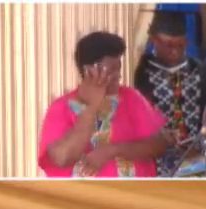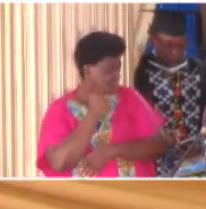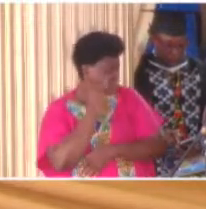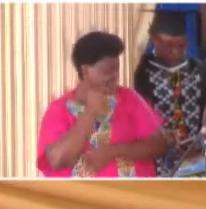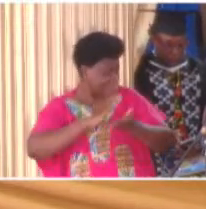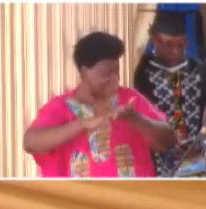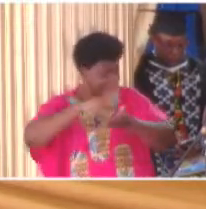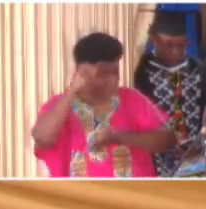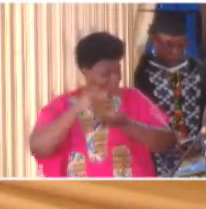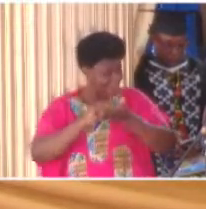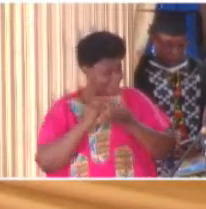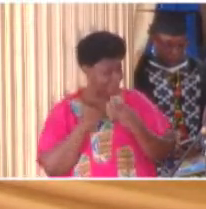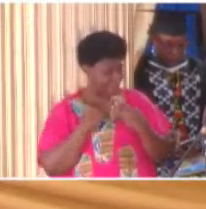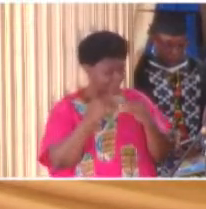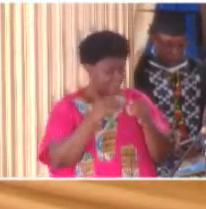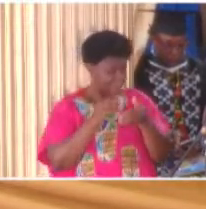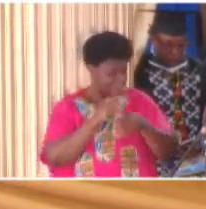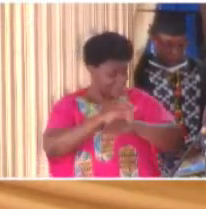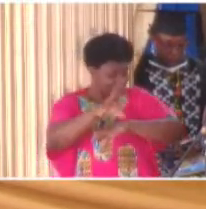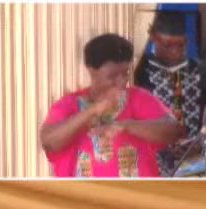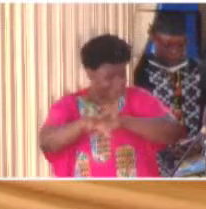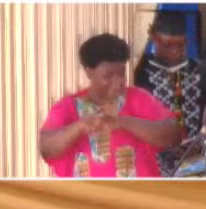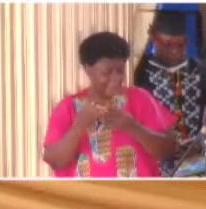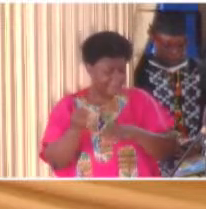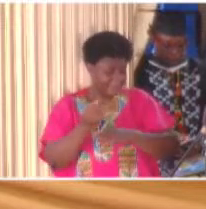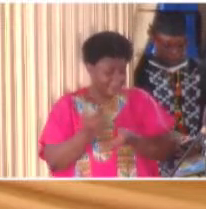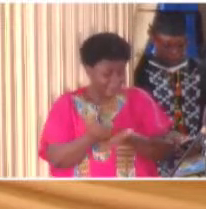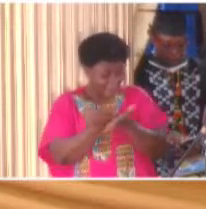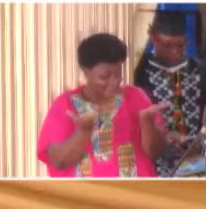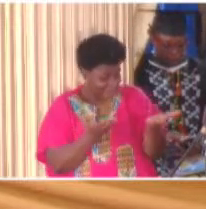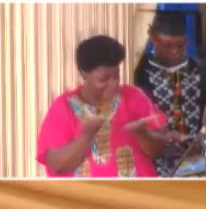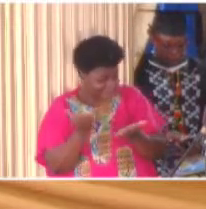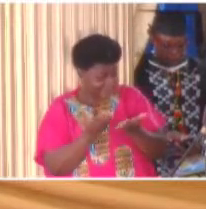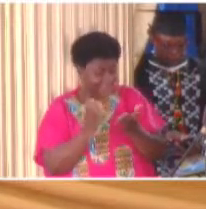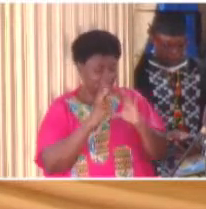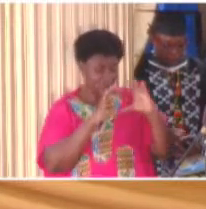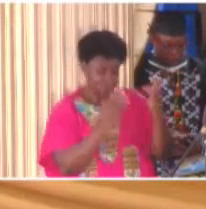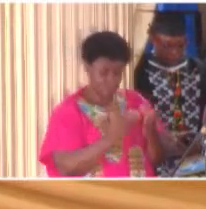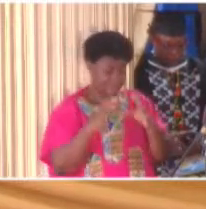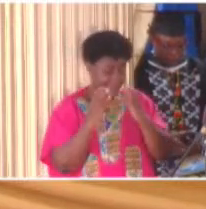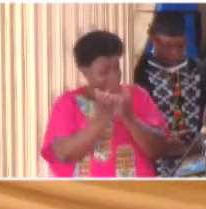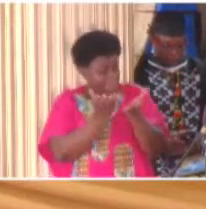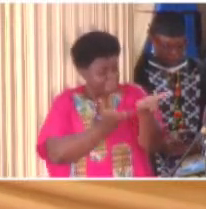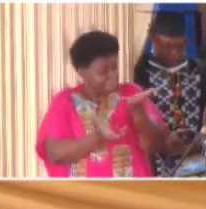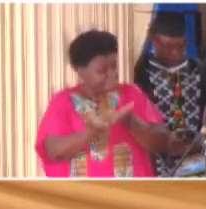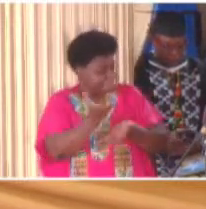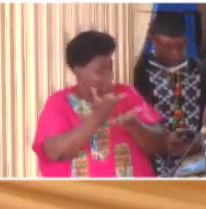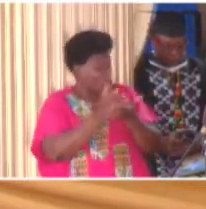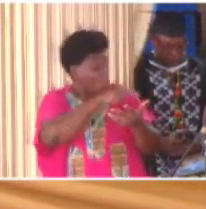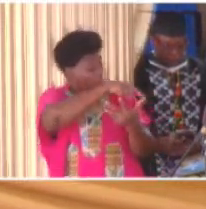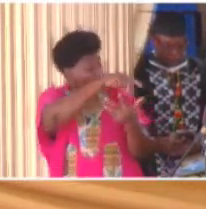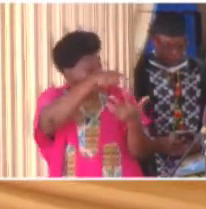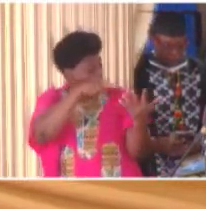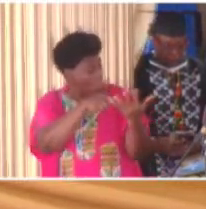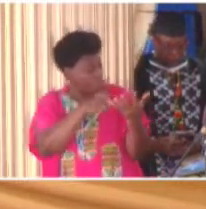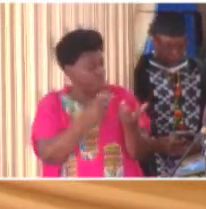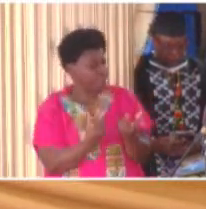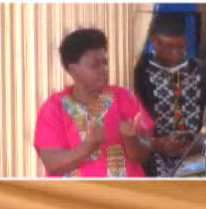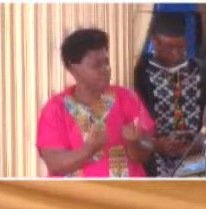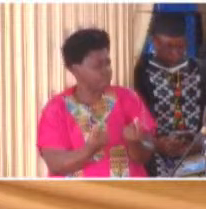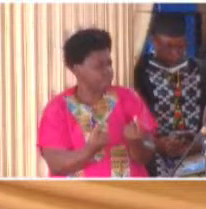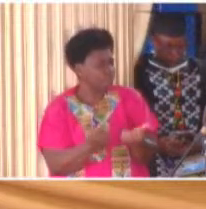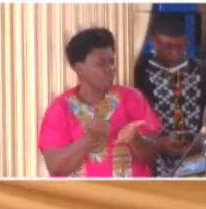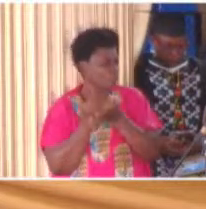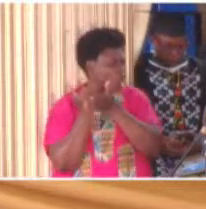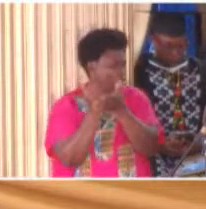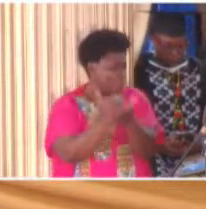learning, mentorship, internship, and community engagements. All of these